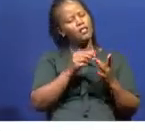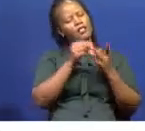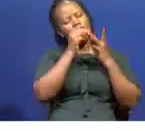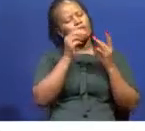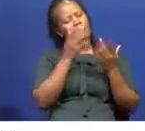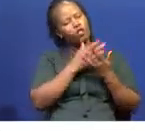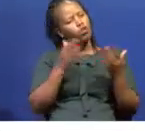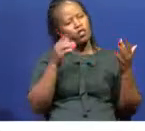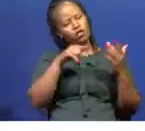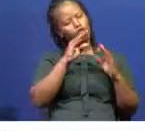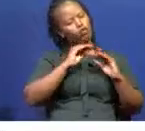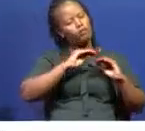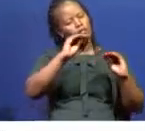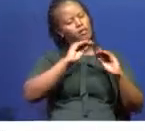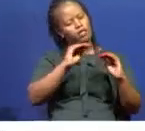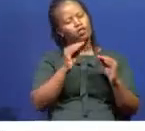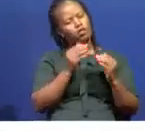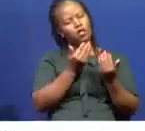telling them?